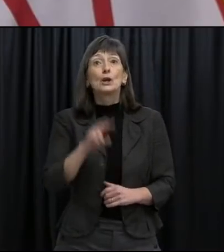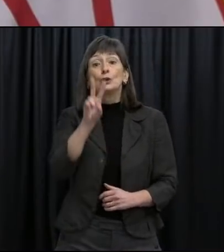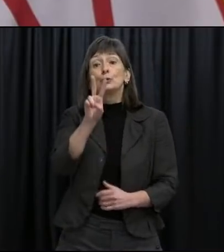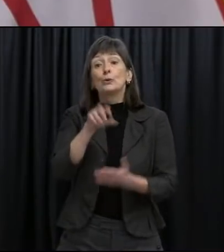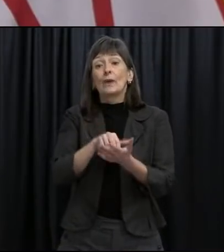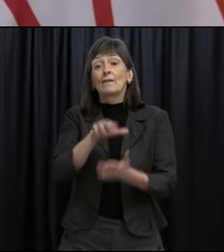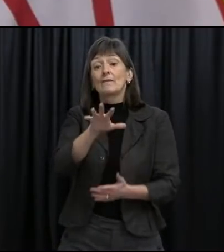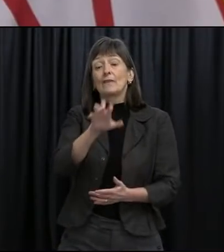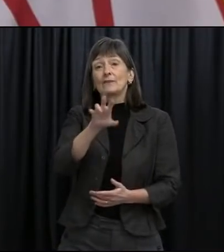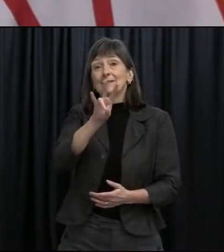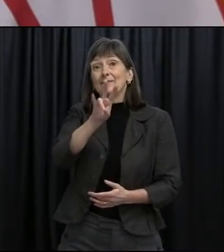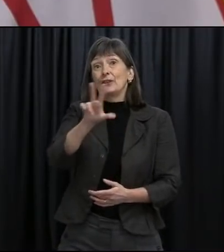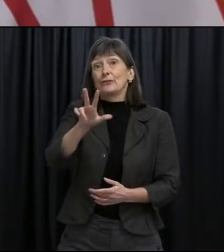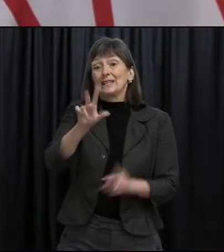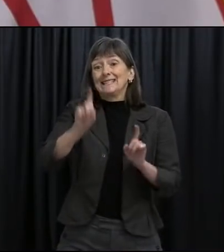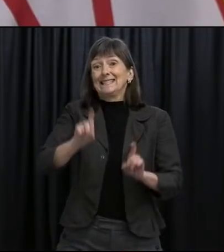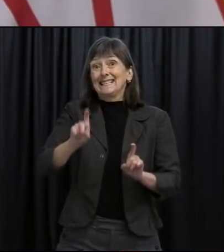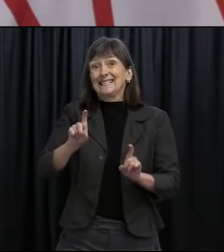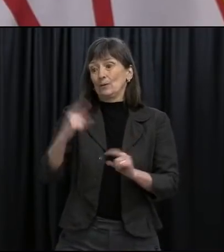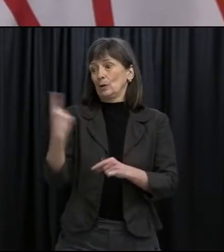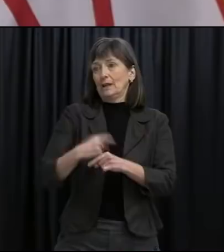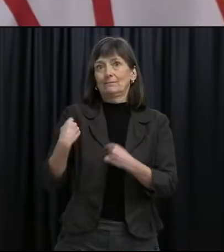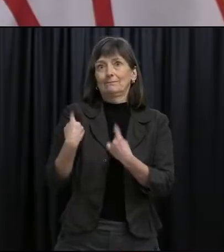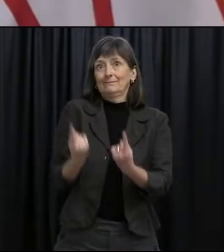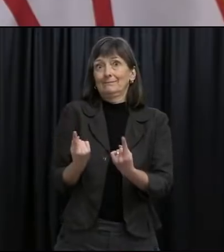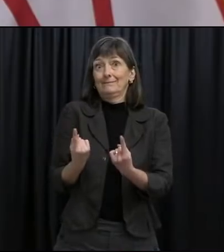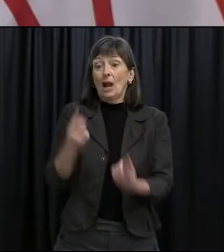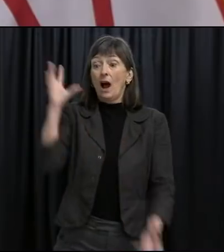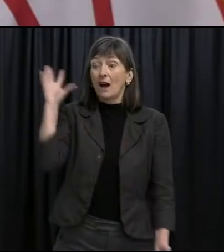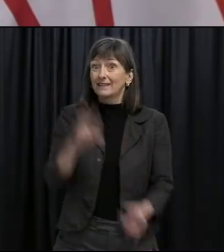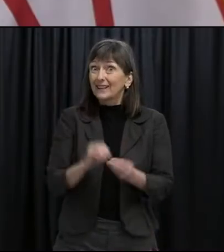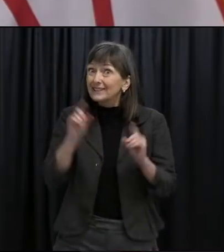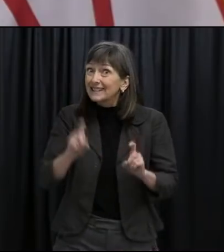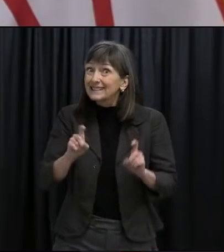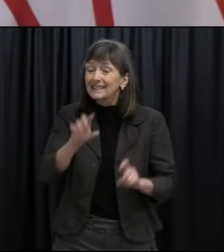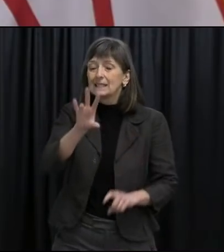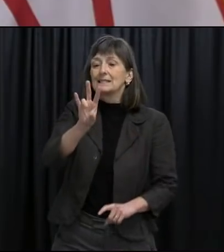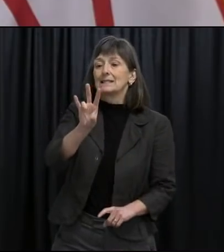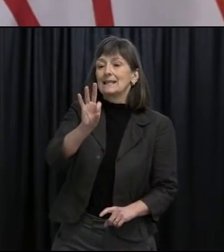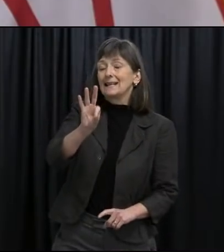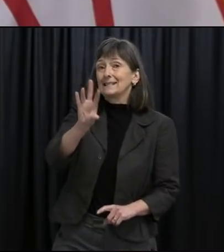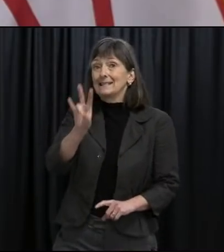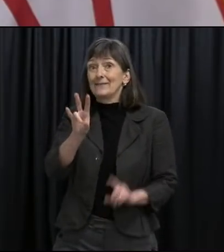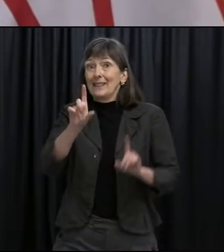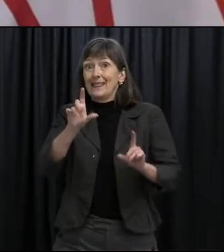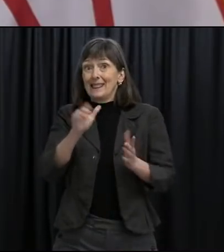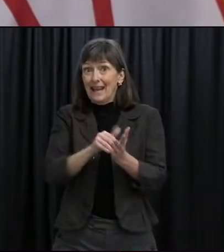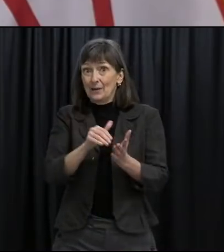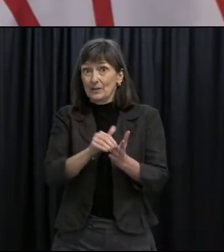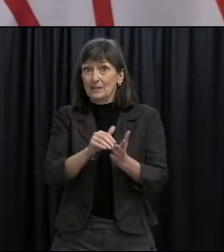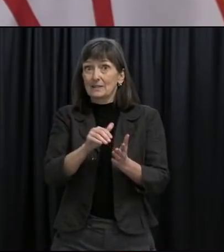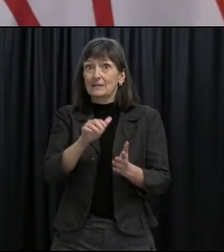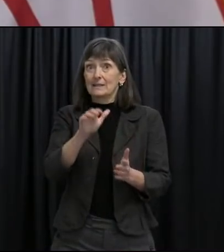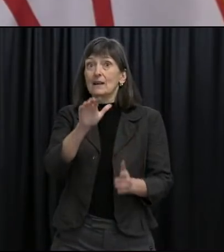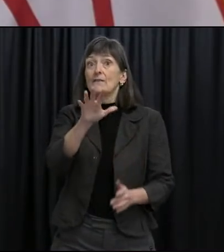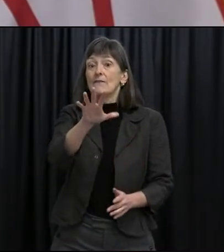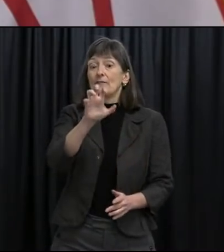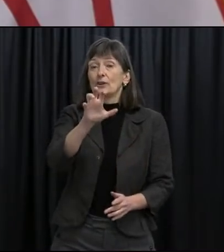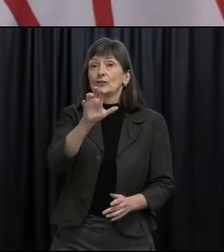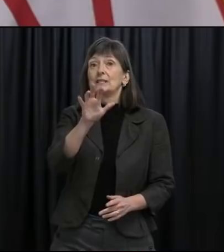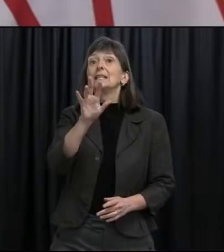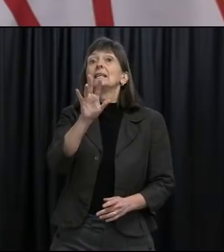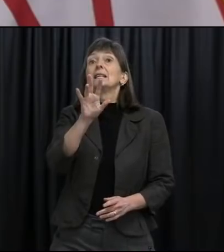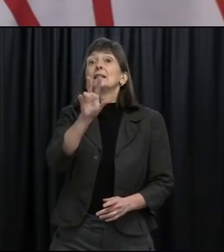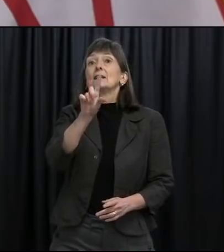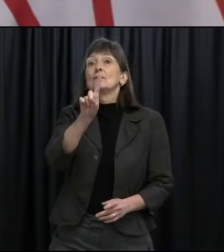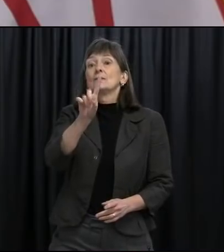2,573 people have been tested since yesterday, for a total of 97,517 tested to date. If you have been